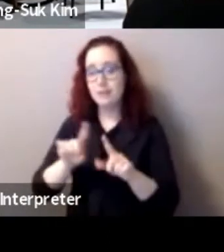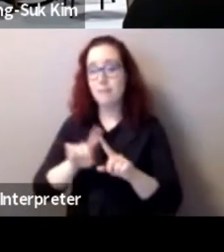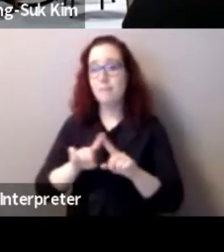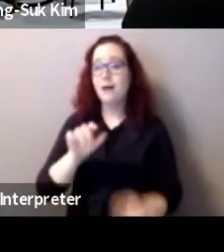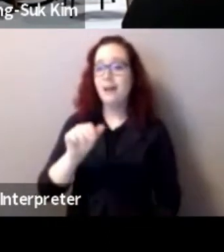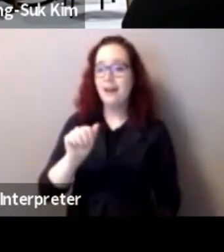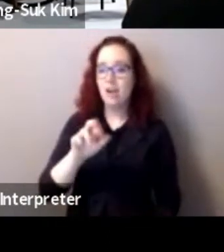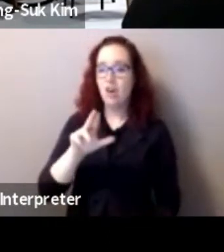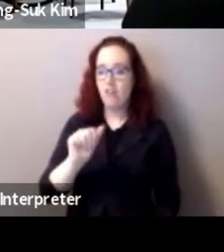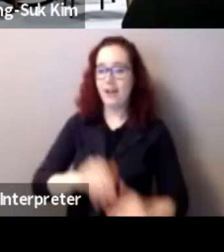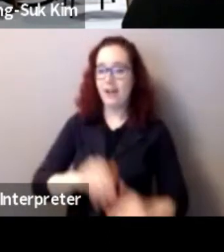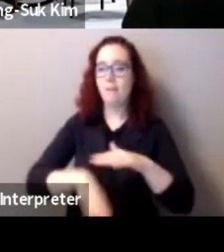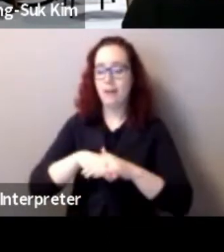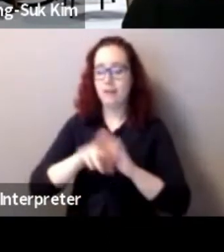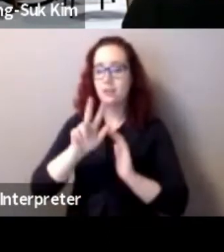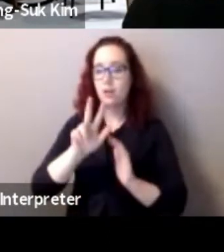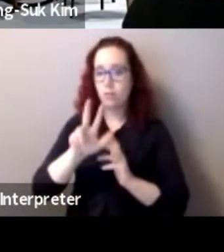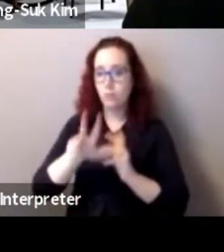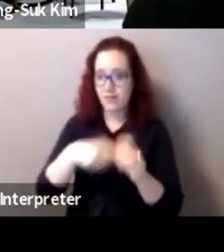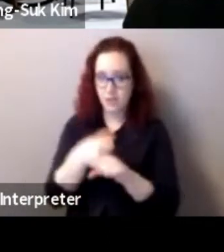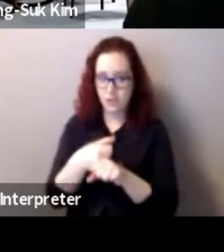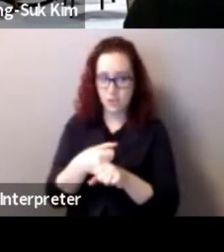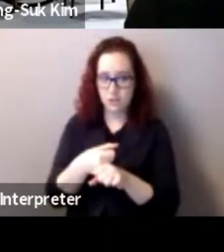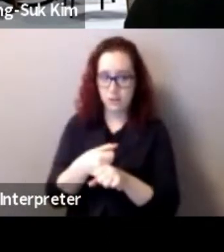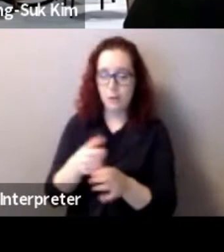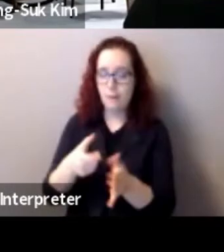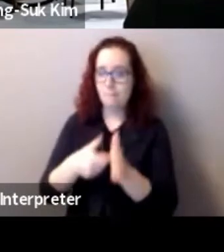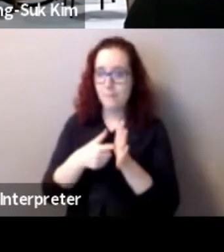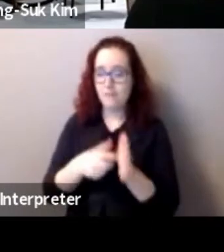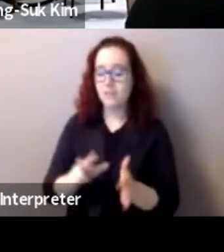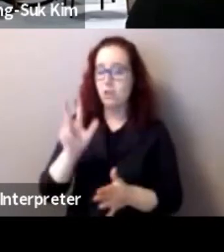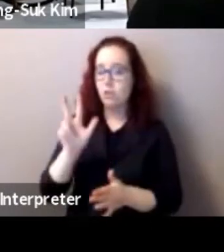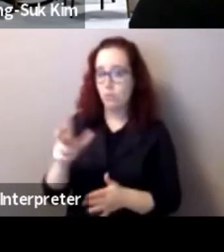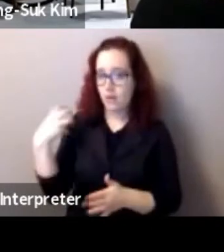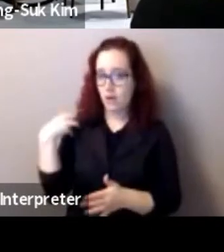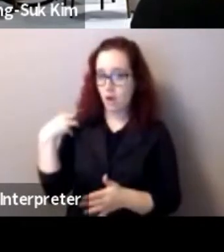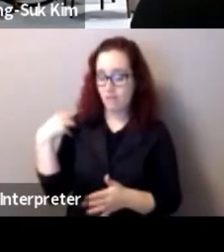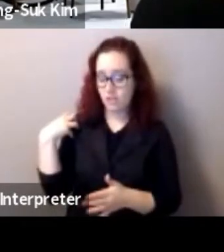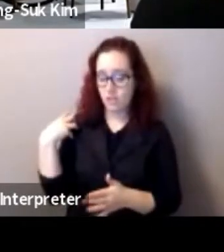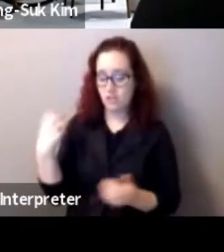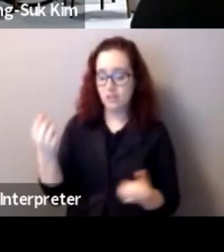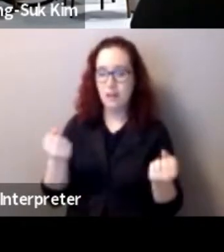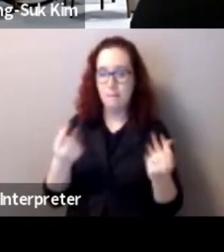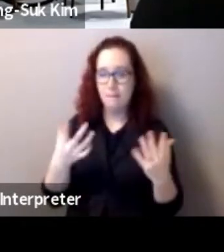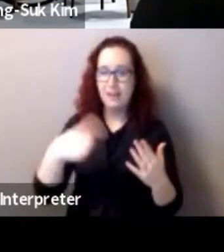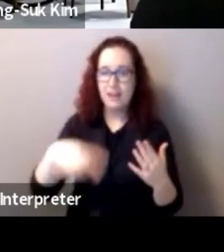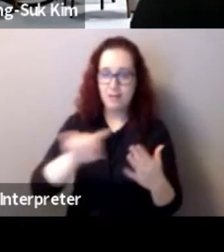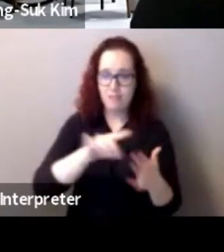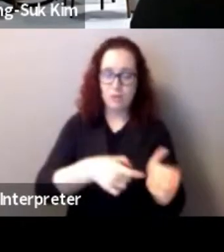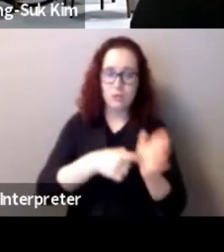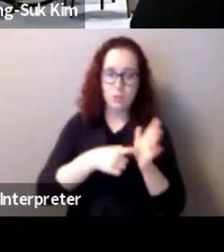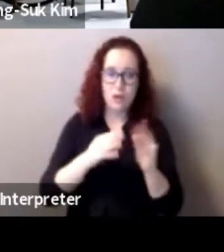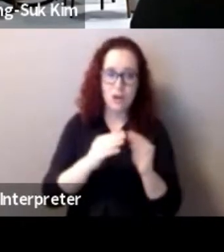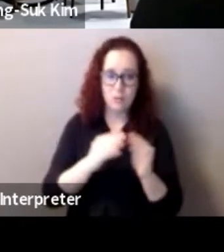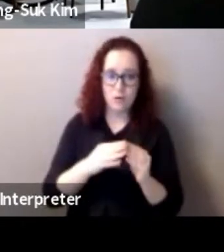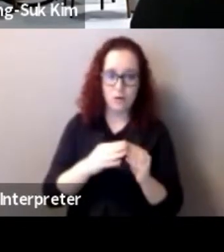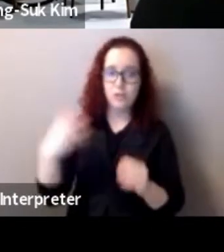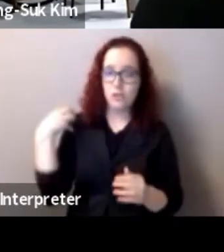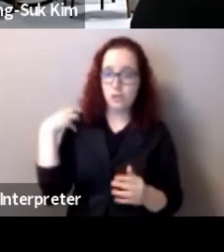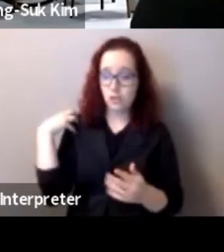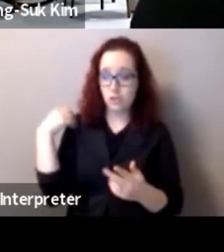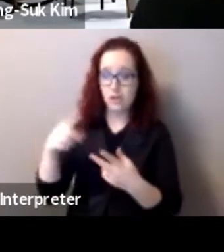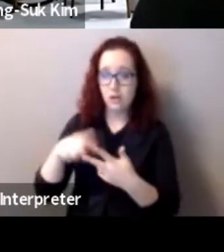Every SIG is required to have 3 officers at least. Many of your bylaws dictate more. Every SIG has a chair or the equivalent. Every SIG